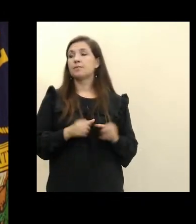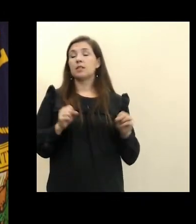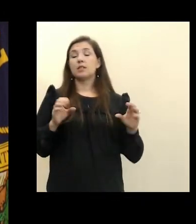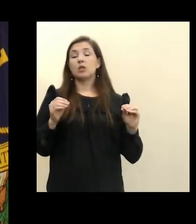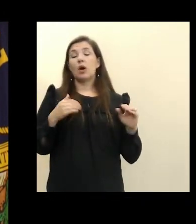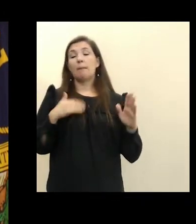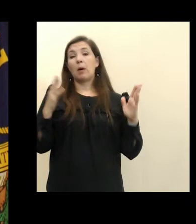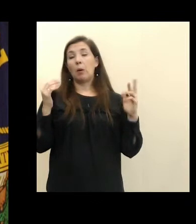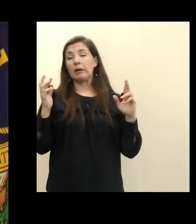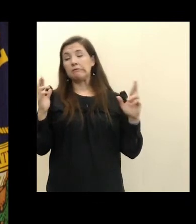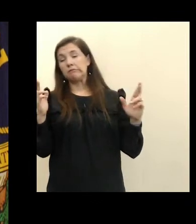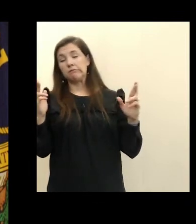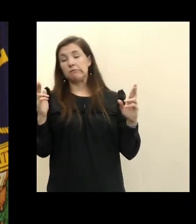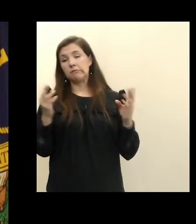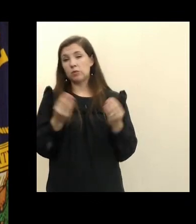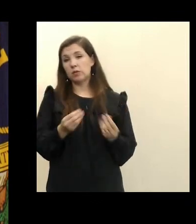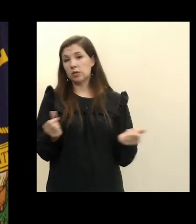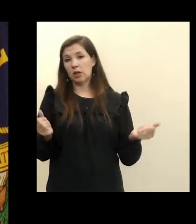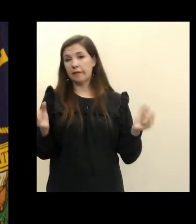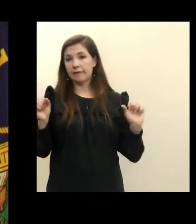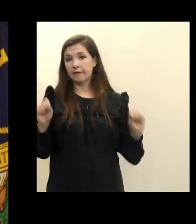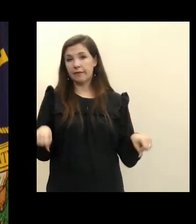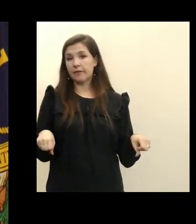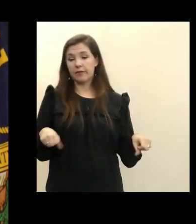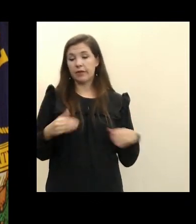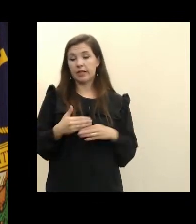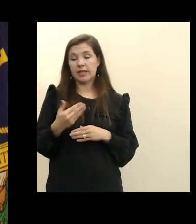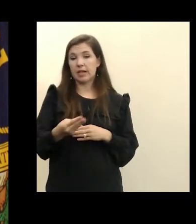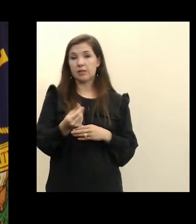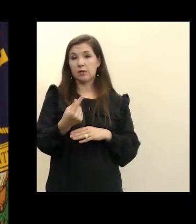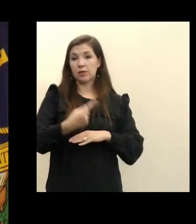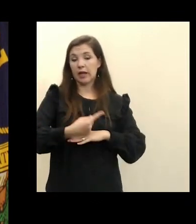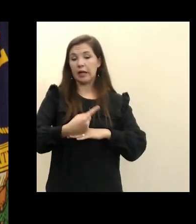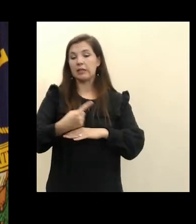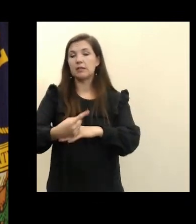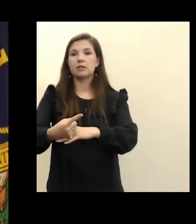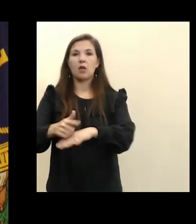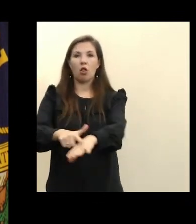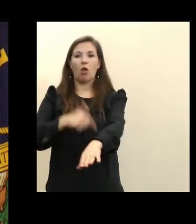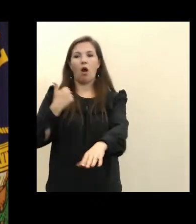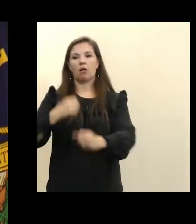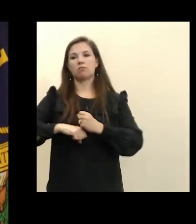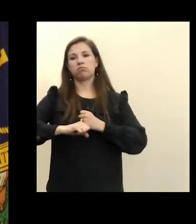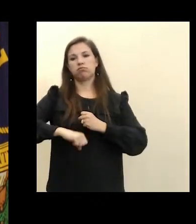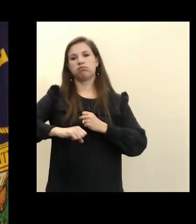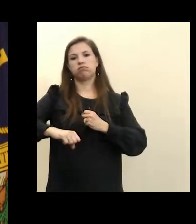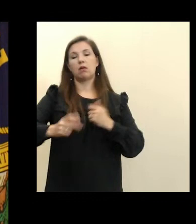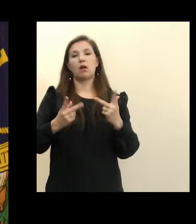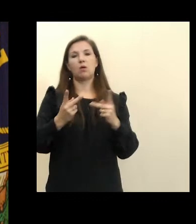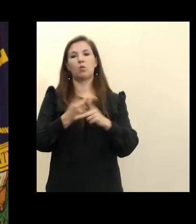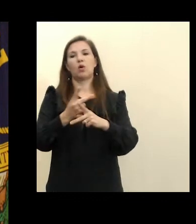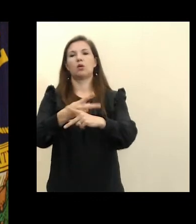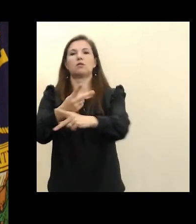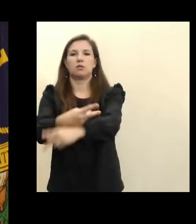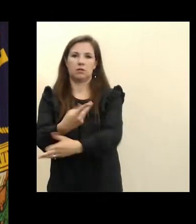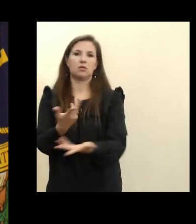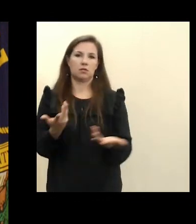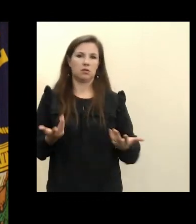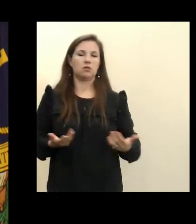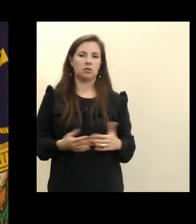So I'm hopeful that they can resolve this in the next few days, because the longer it drags on, the worse it actually